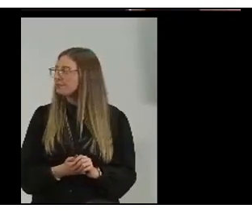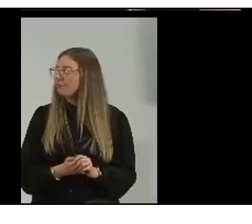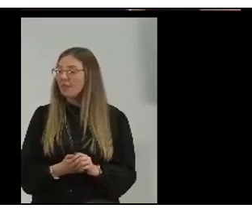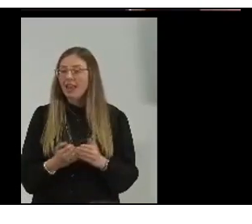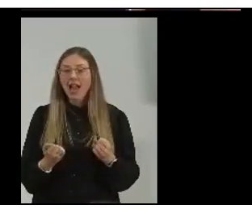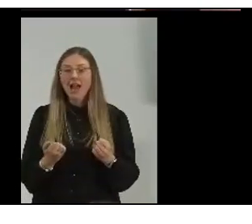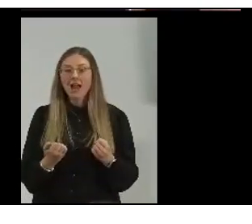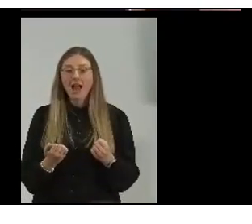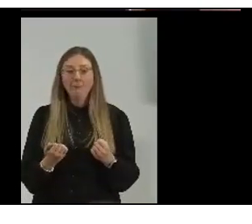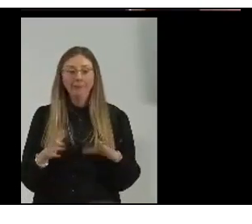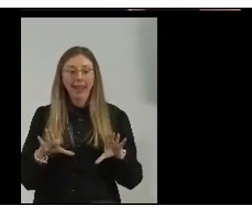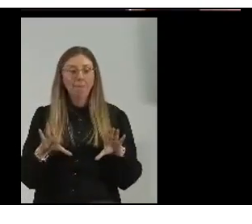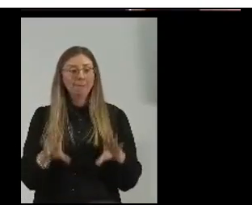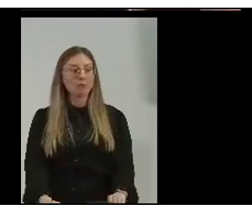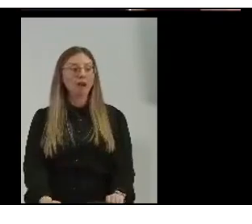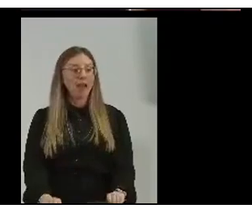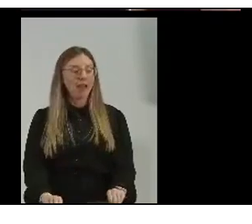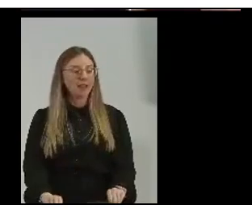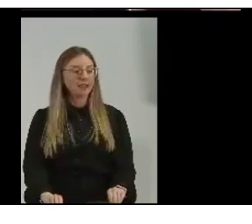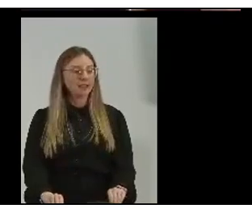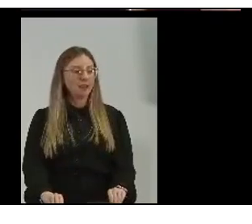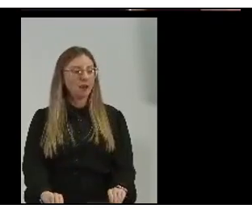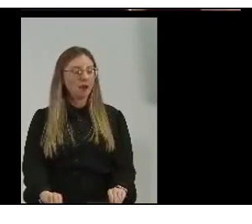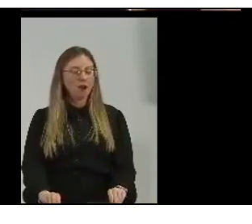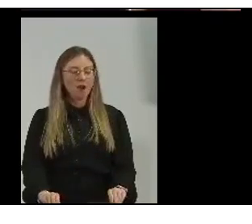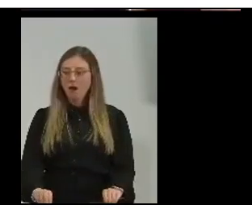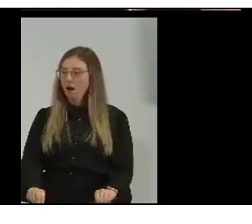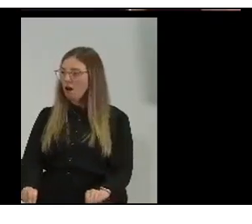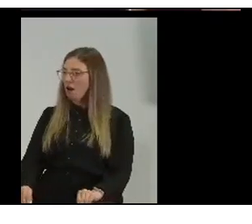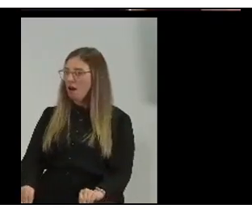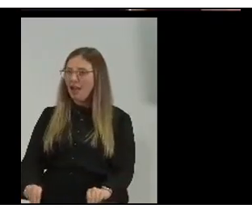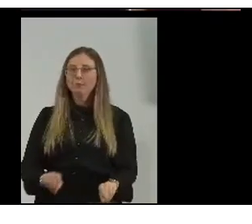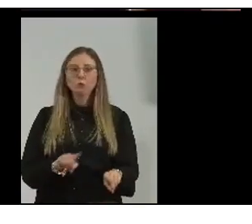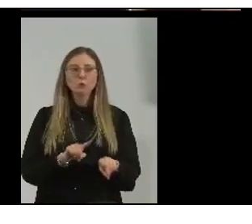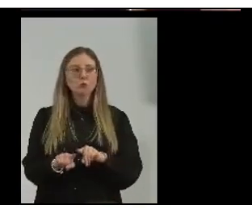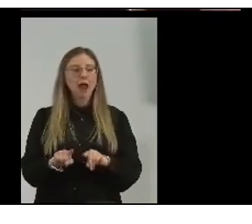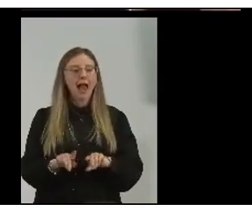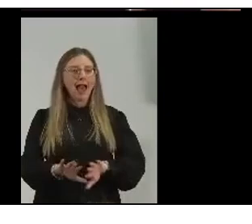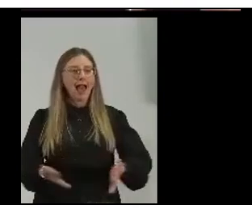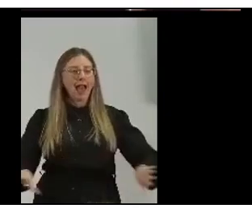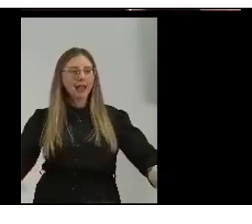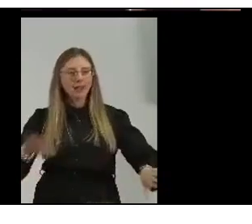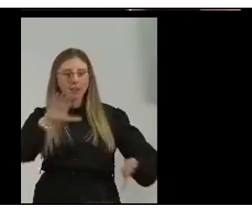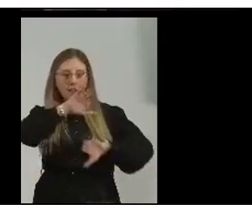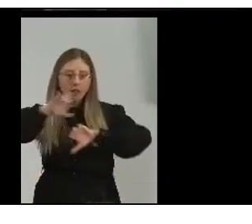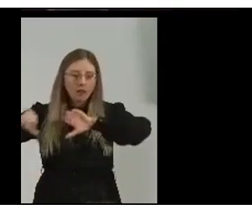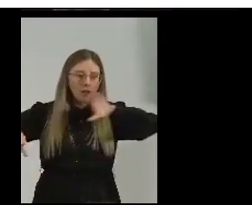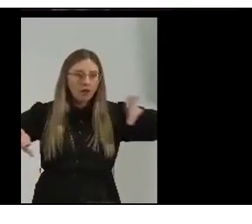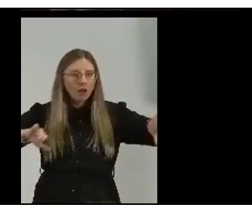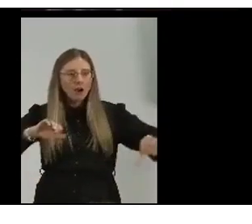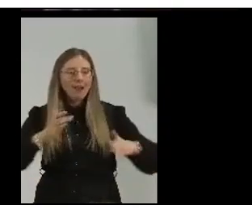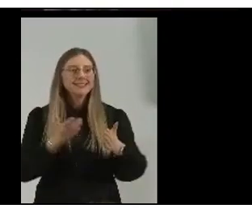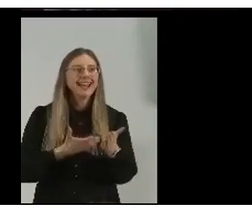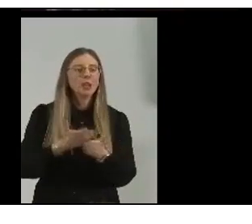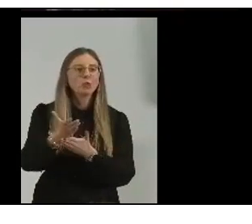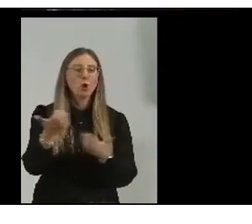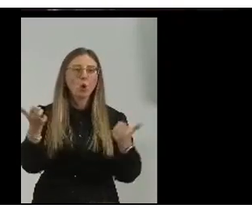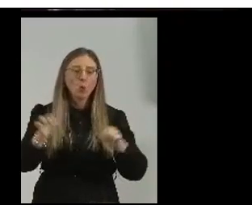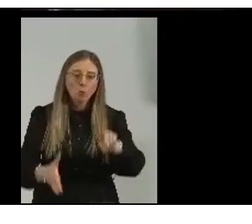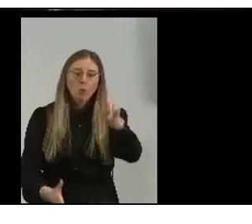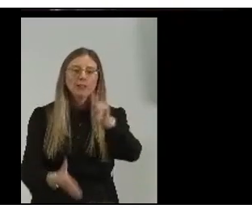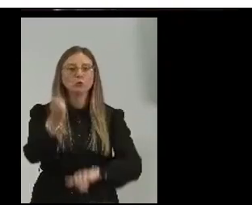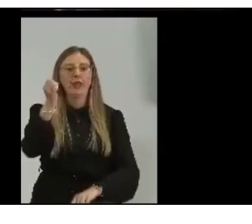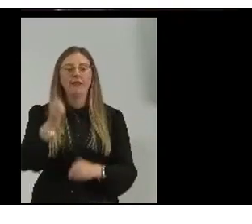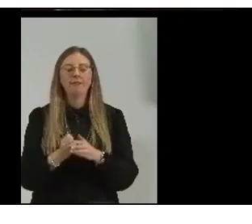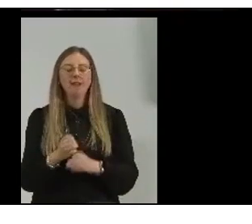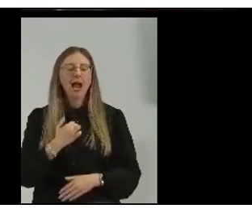being paralyzed in that way of not moving and to see beyond that, right? So I think that's it. And again, I'm